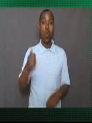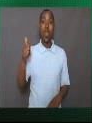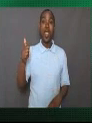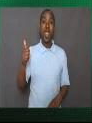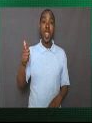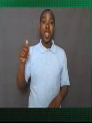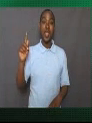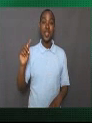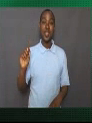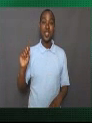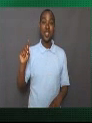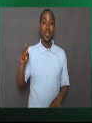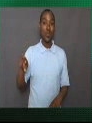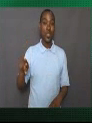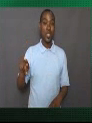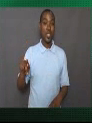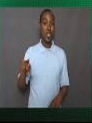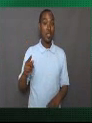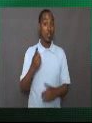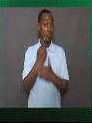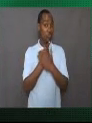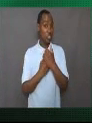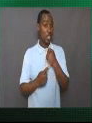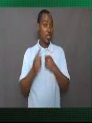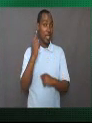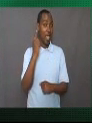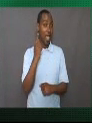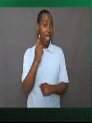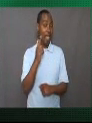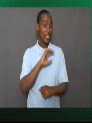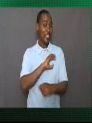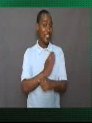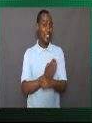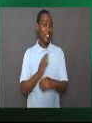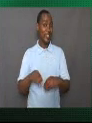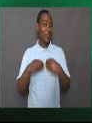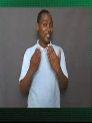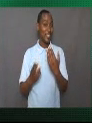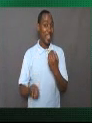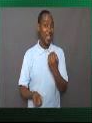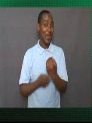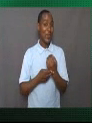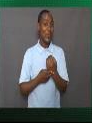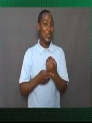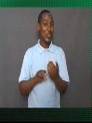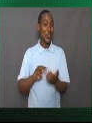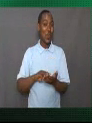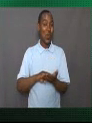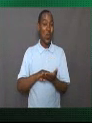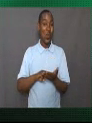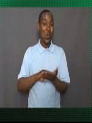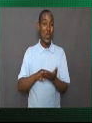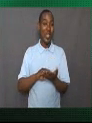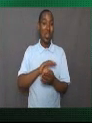ATP is the single energy-providing and energy-storing molecule for all